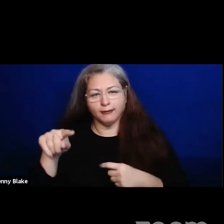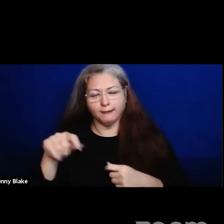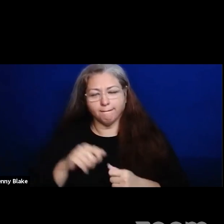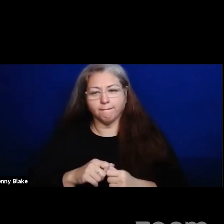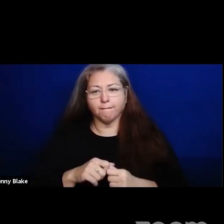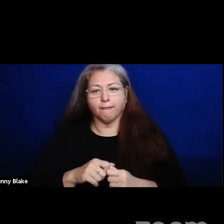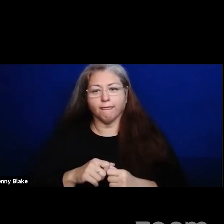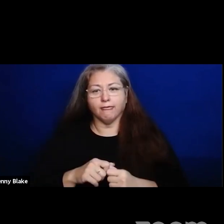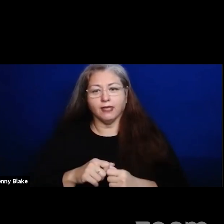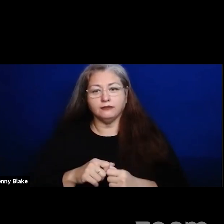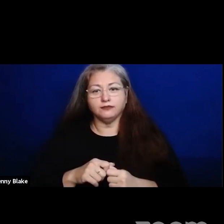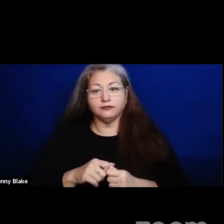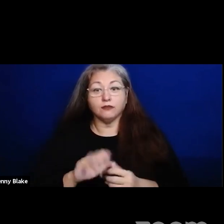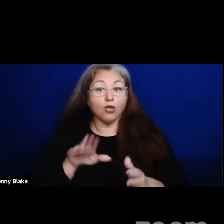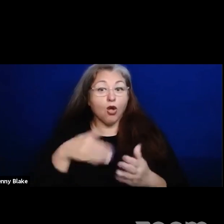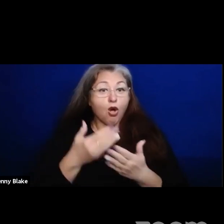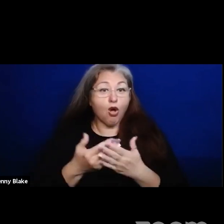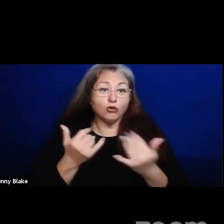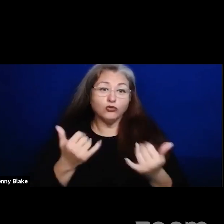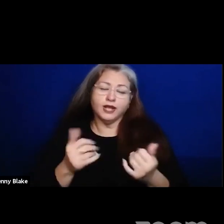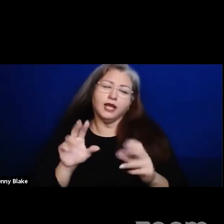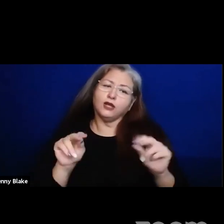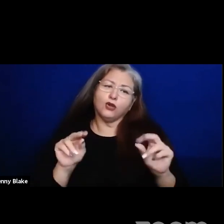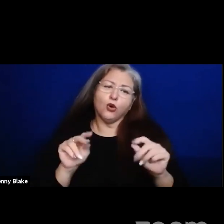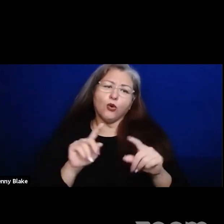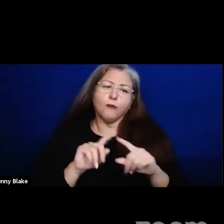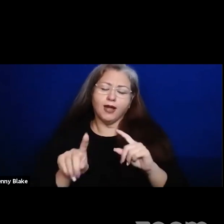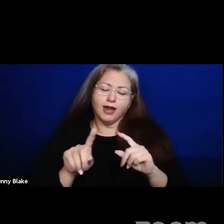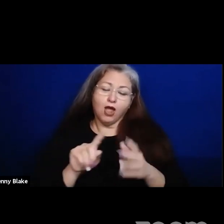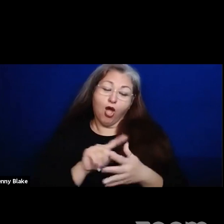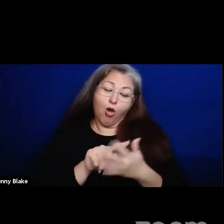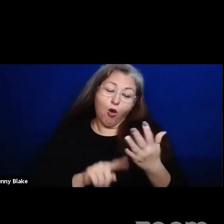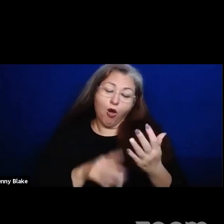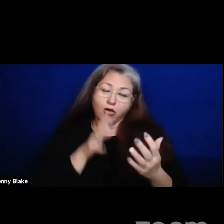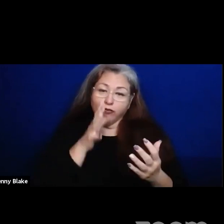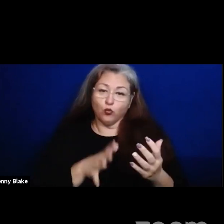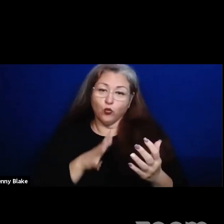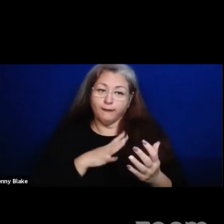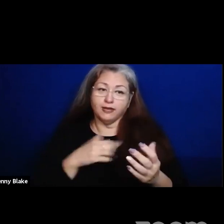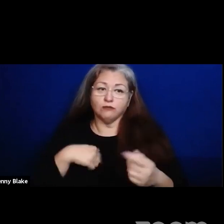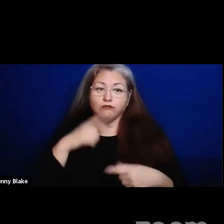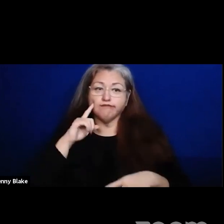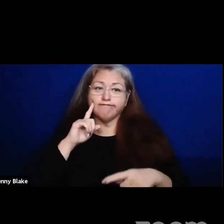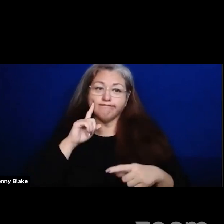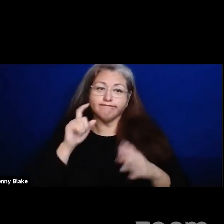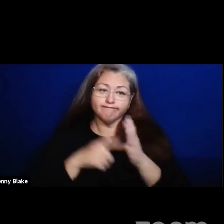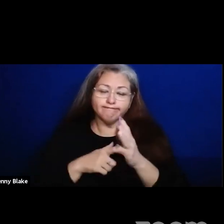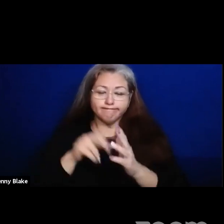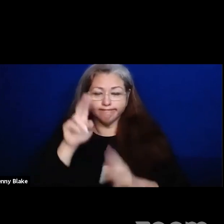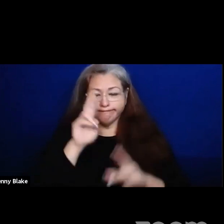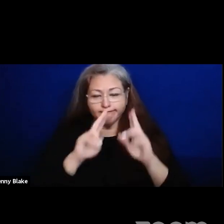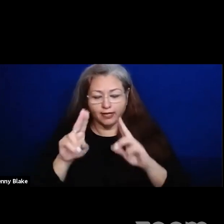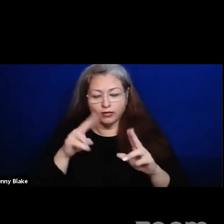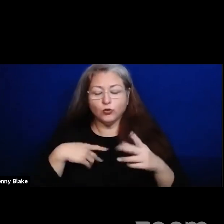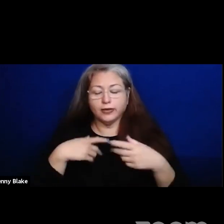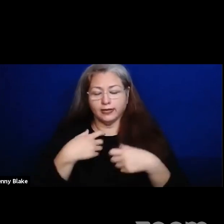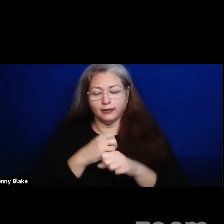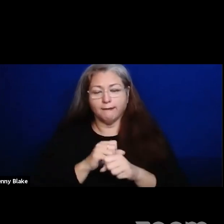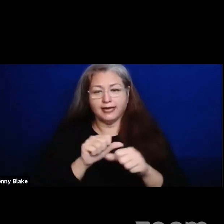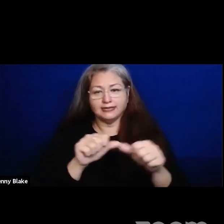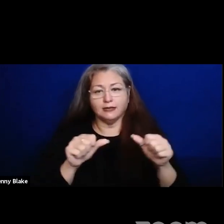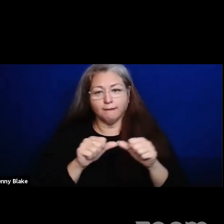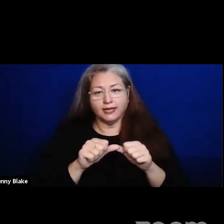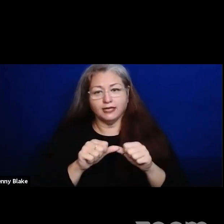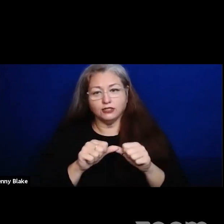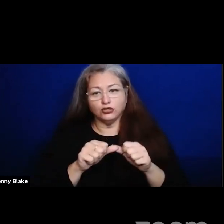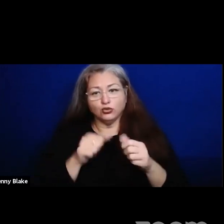We won't have all of them there today, but every woman that we honor today, we have created a space of remembrance